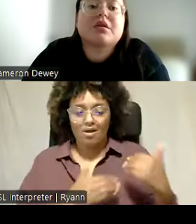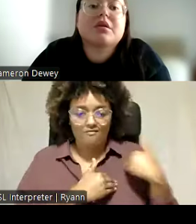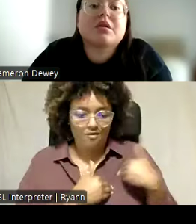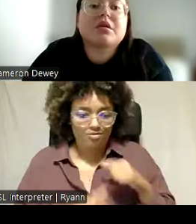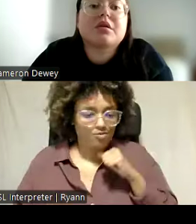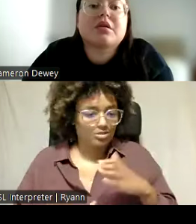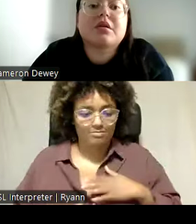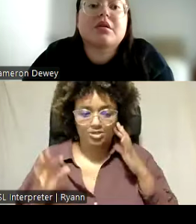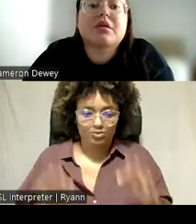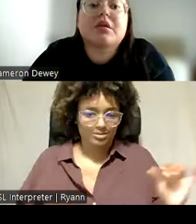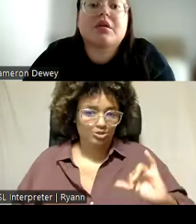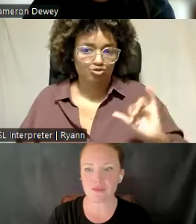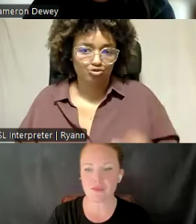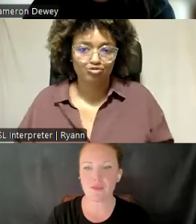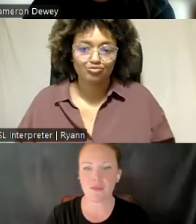choice.